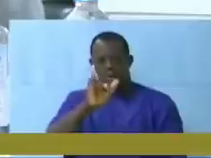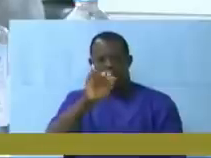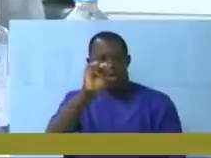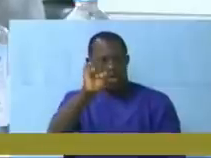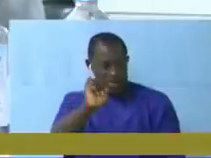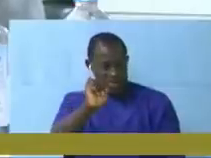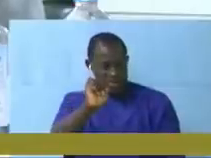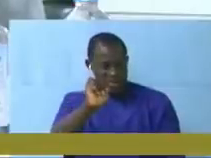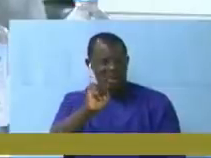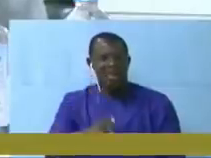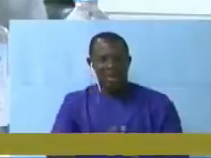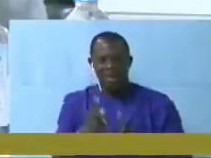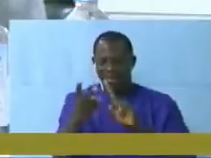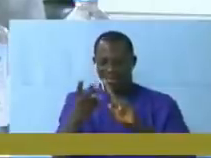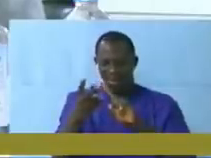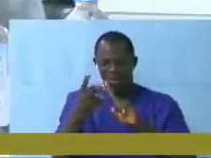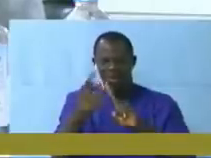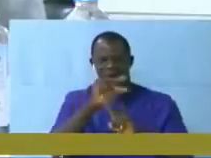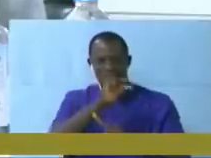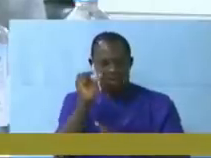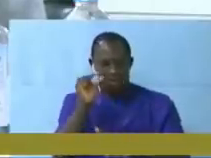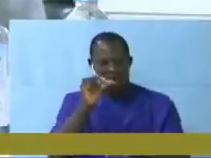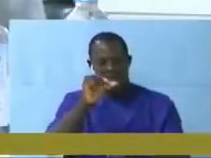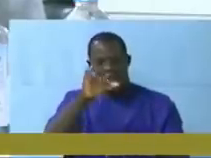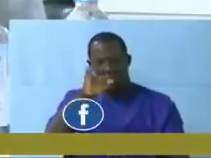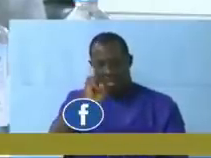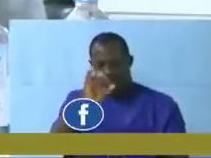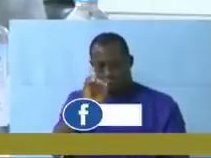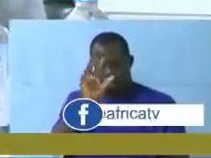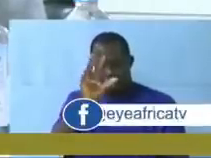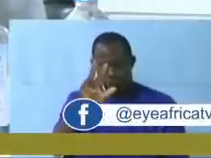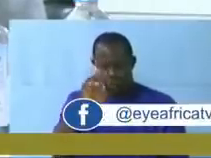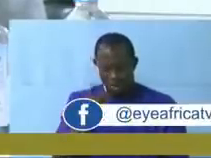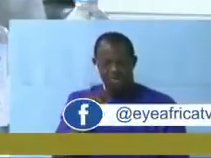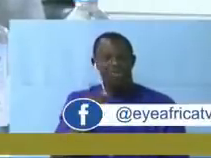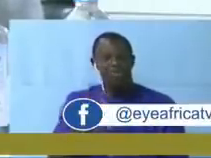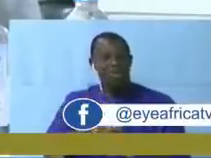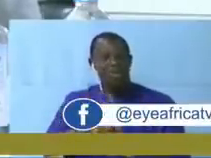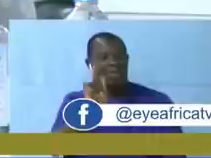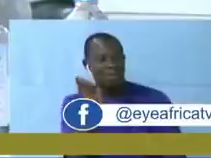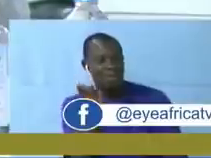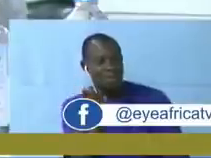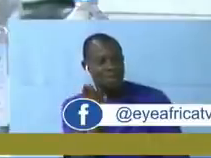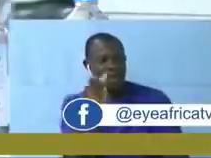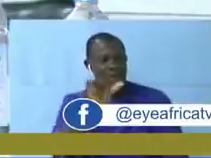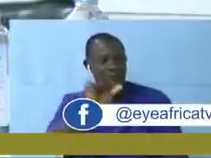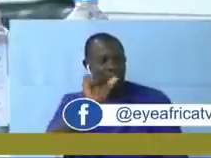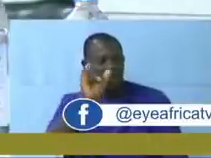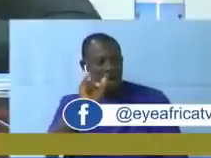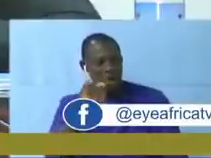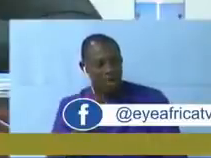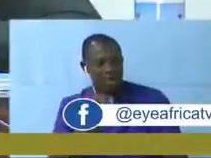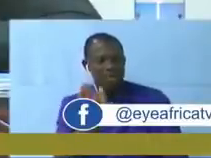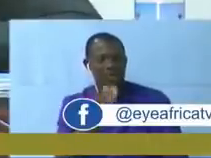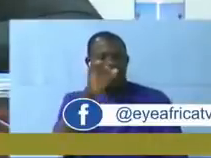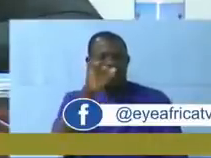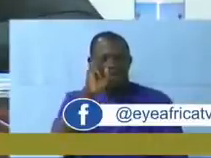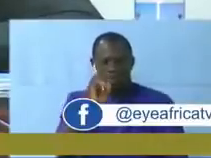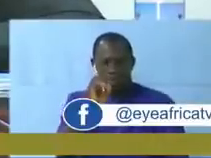my second, as in my surname, is Sowe. Gay Sowe. Money to the Gay